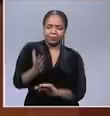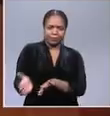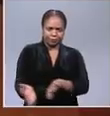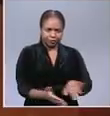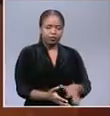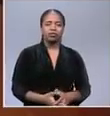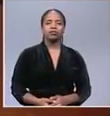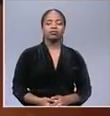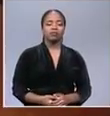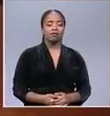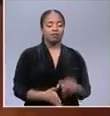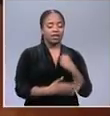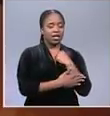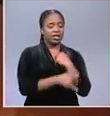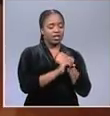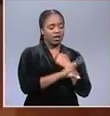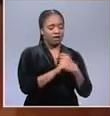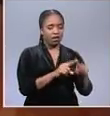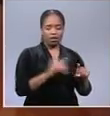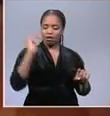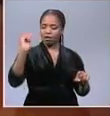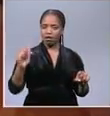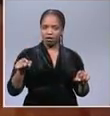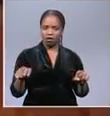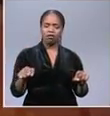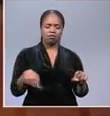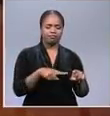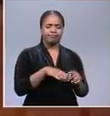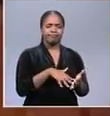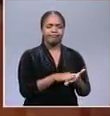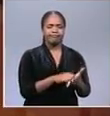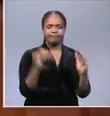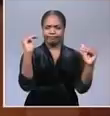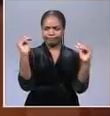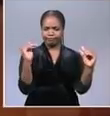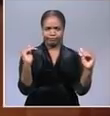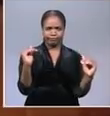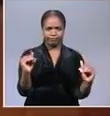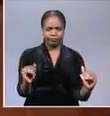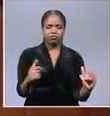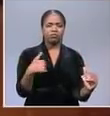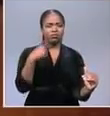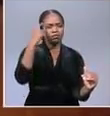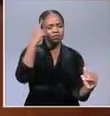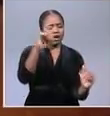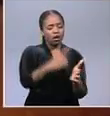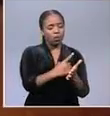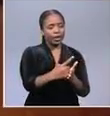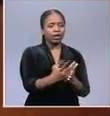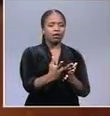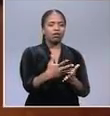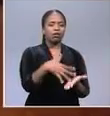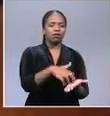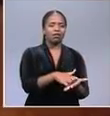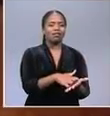look at the local unit now, the Rand was weaker against major global currencies this morning, looking to extend a week of losses against the